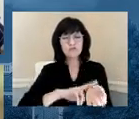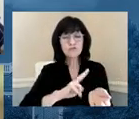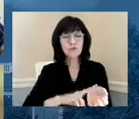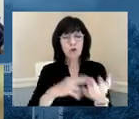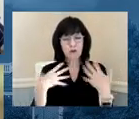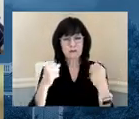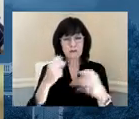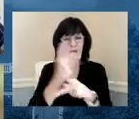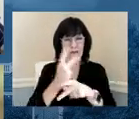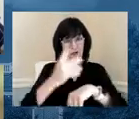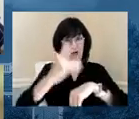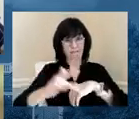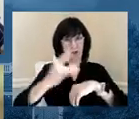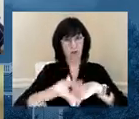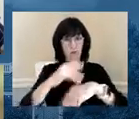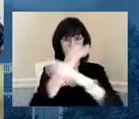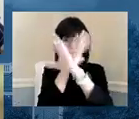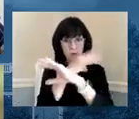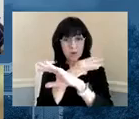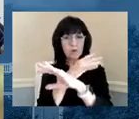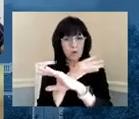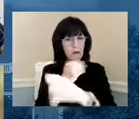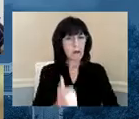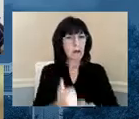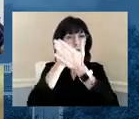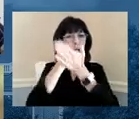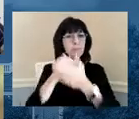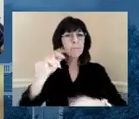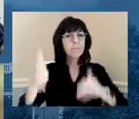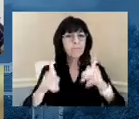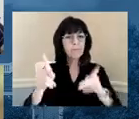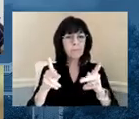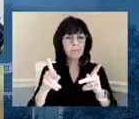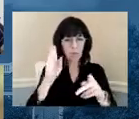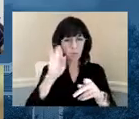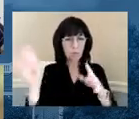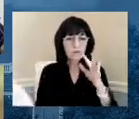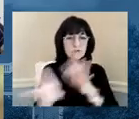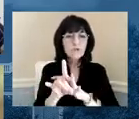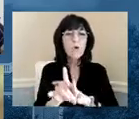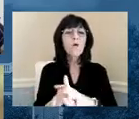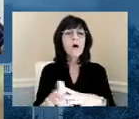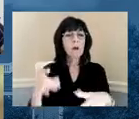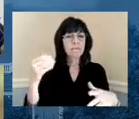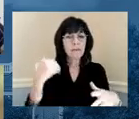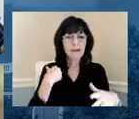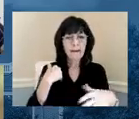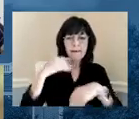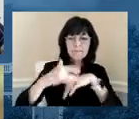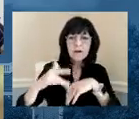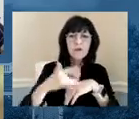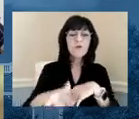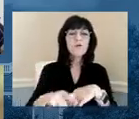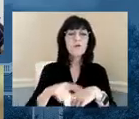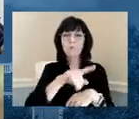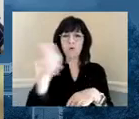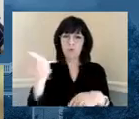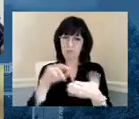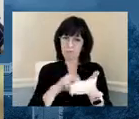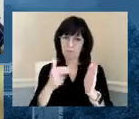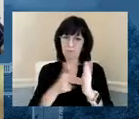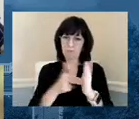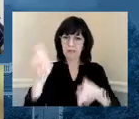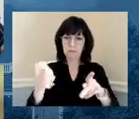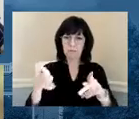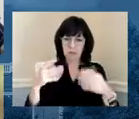care access points in Wilmington at the Kingswood Community Center, and we're working on the Latin American Community